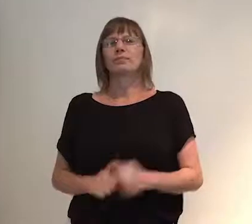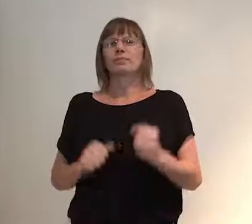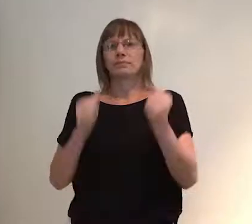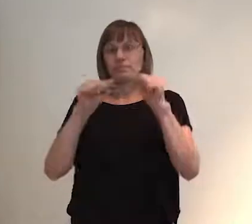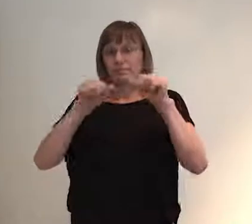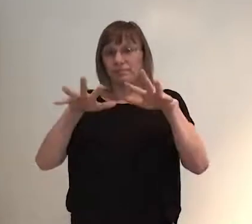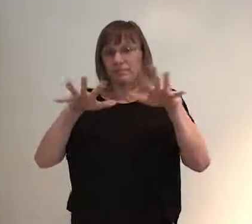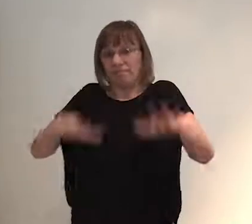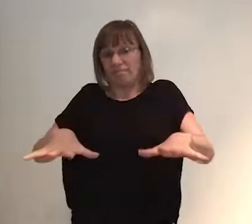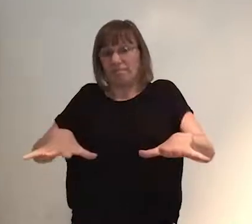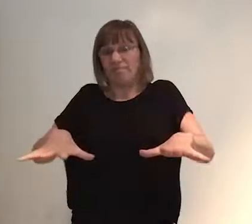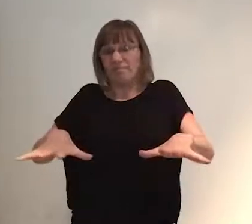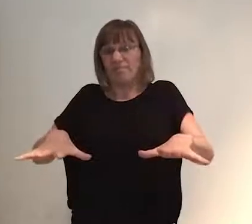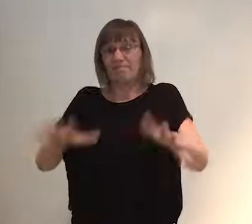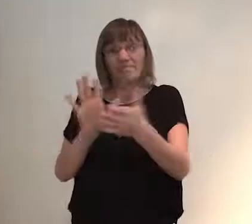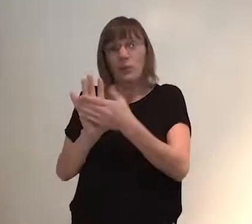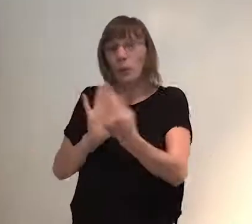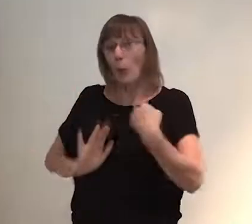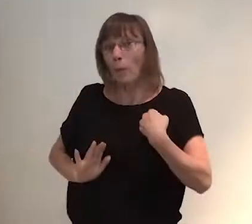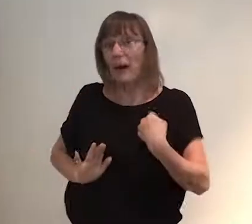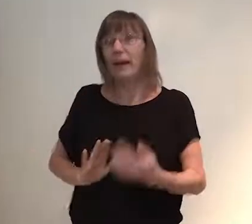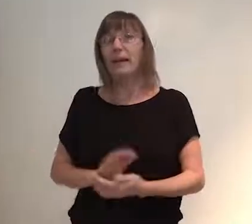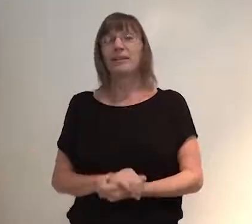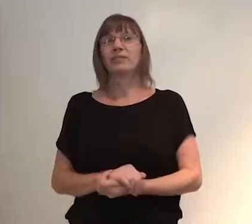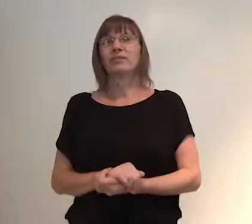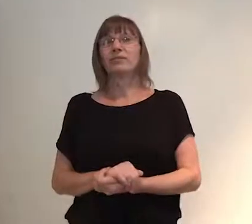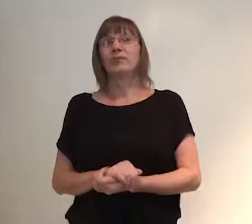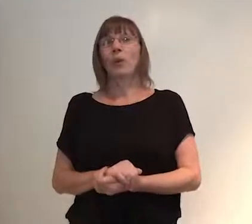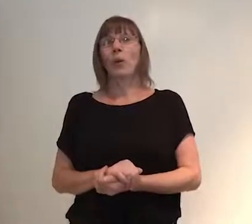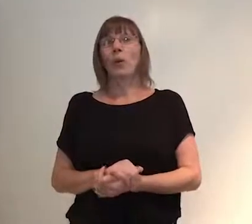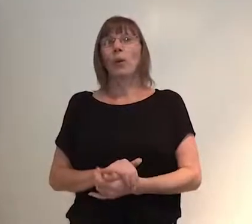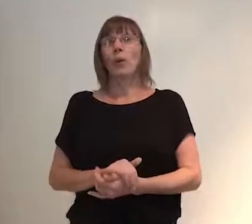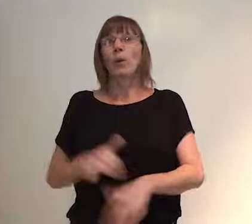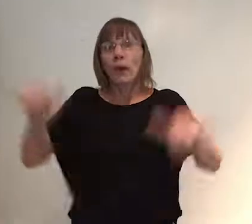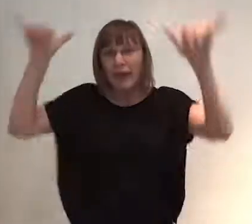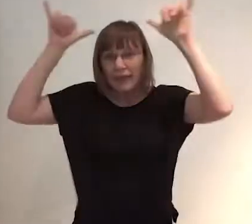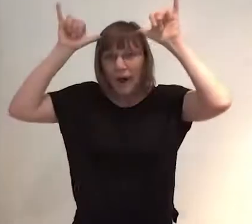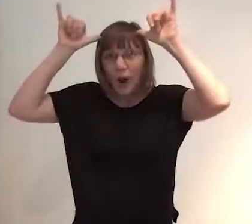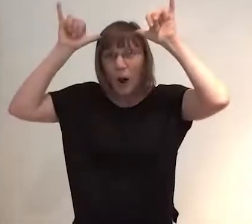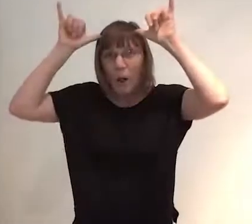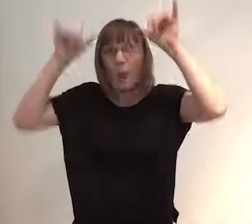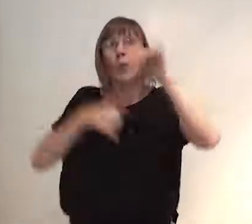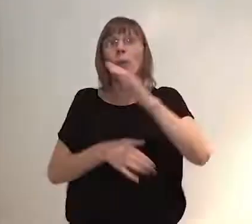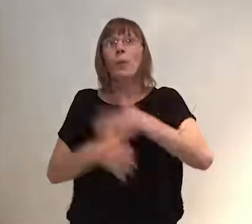Keep those starfish fingers spread nice and wide.